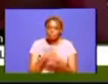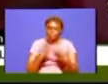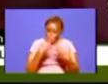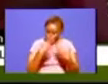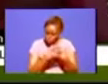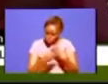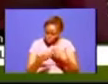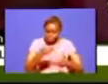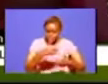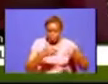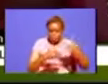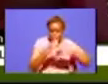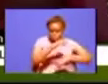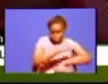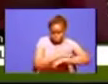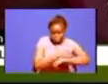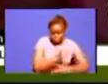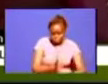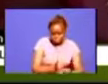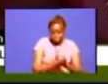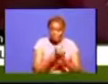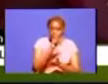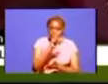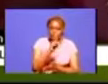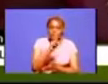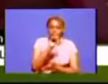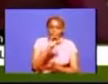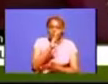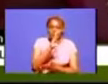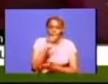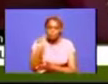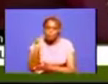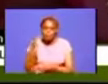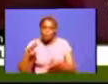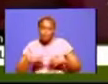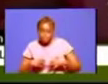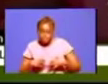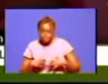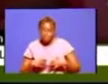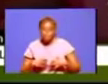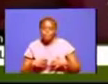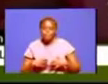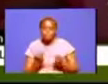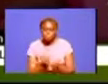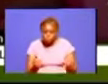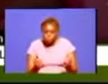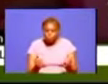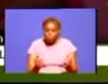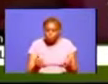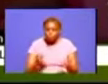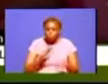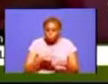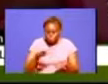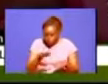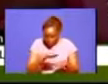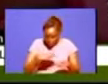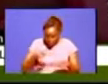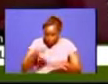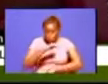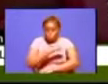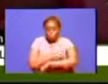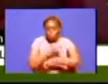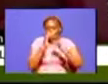we model and we build schools that will help the Kiambaa people, so that at the end of the day we can be able to take our kids to a good environment where our students